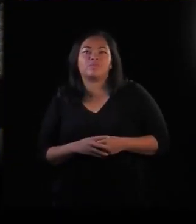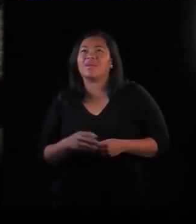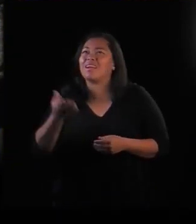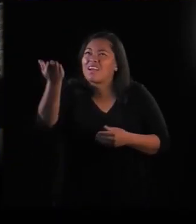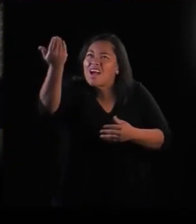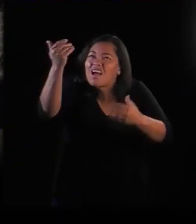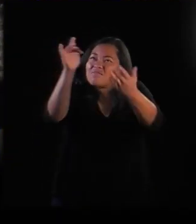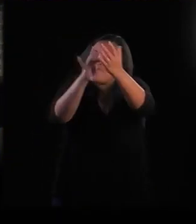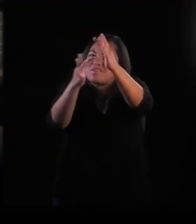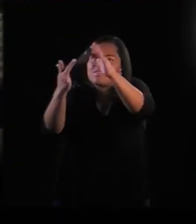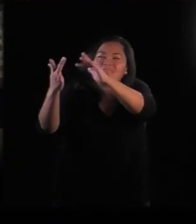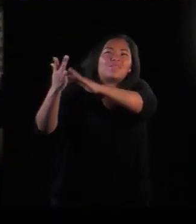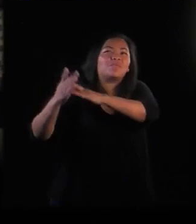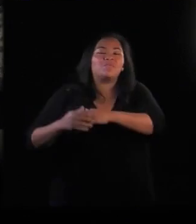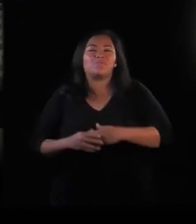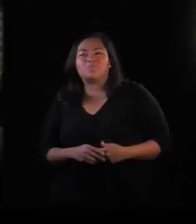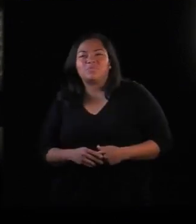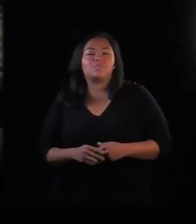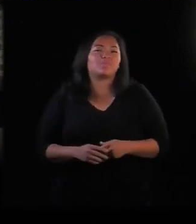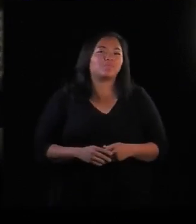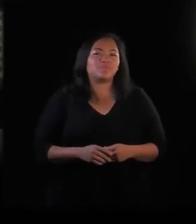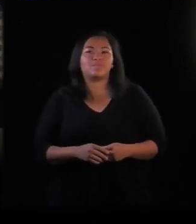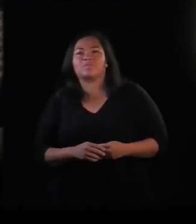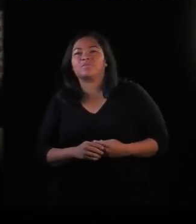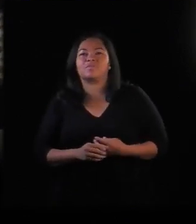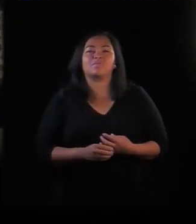before. Come, Jesus, come.